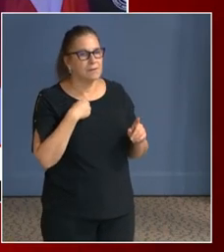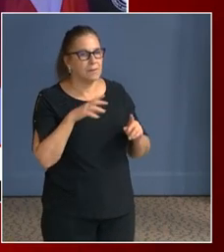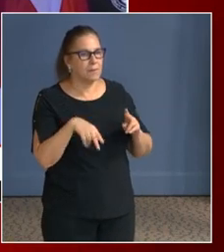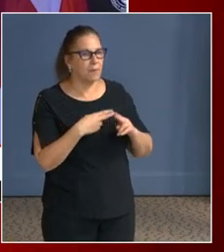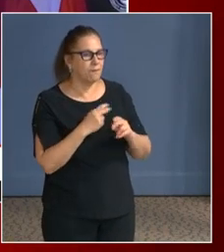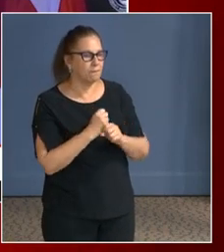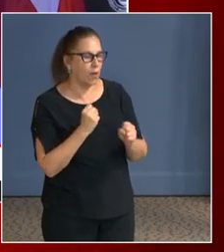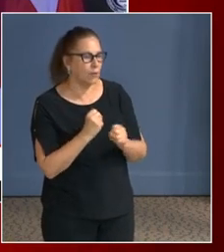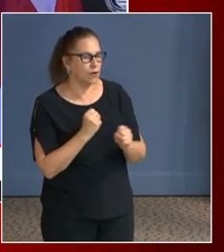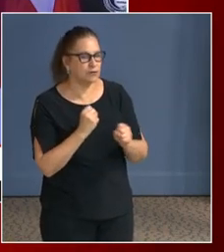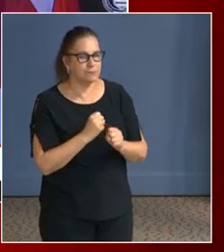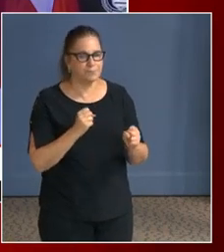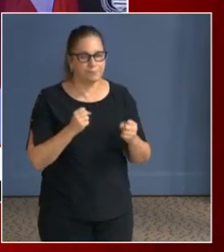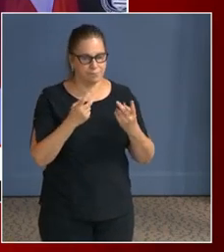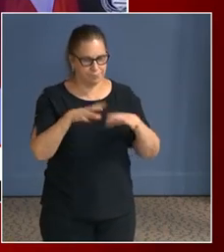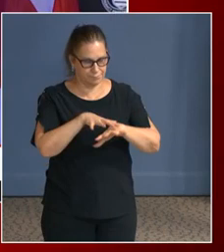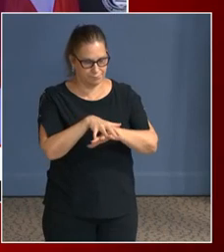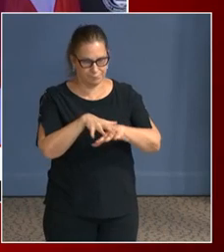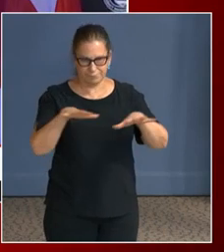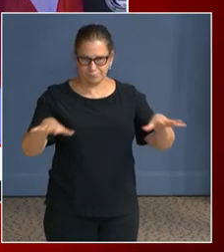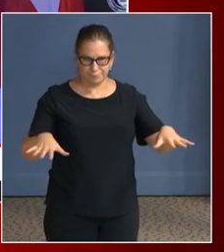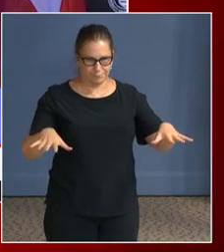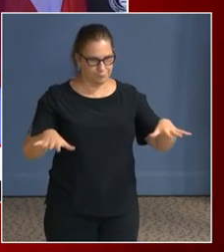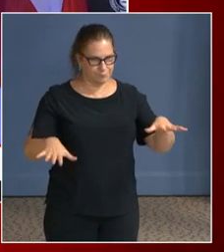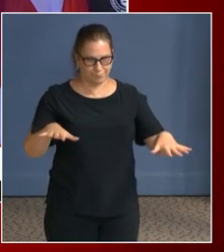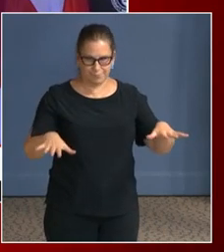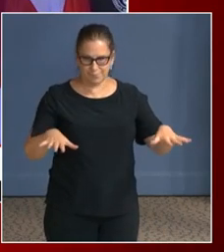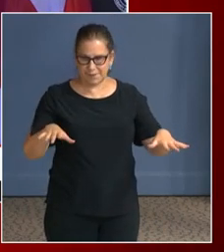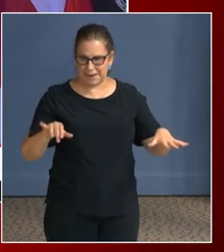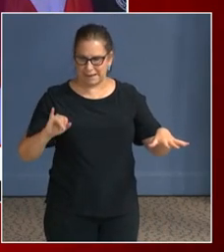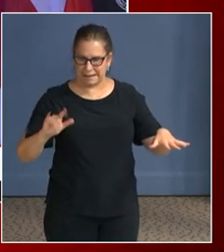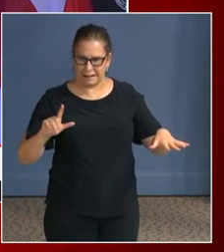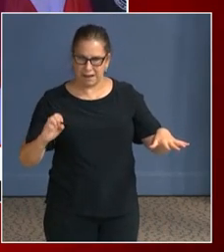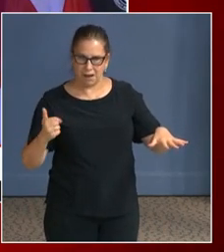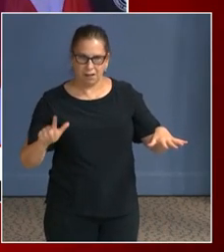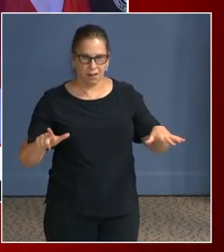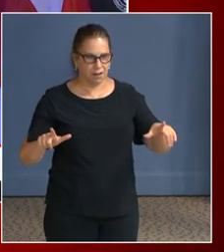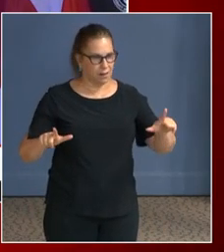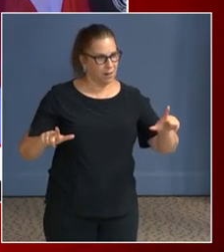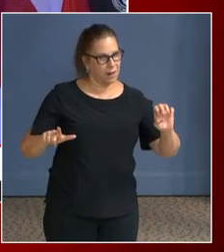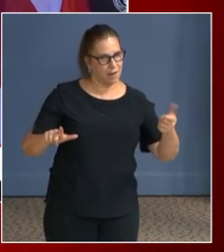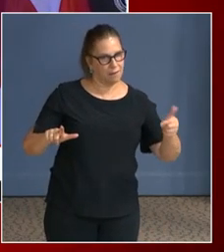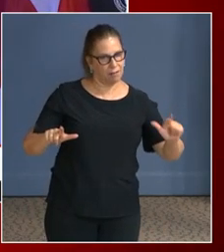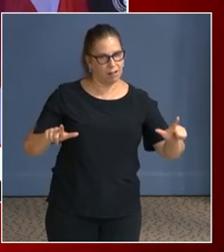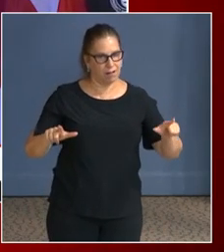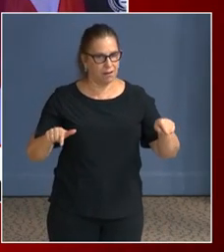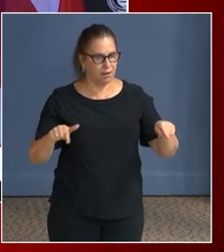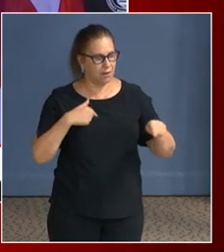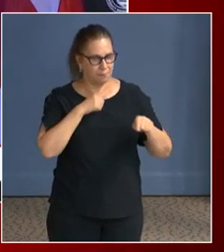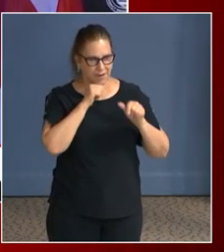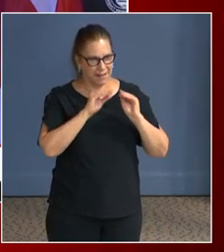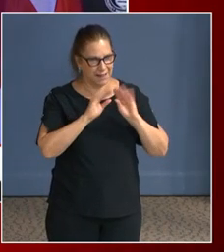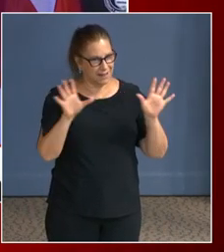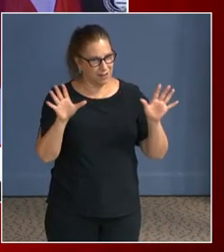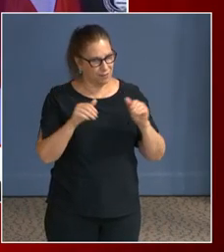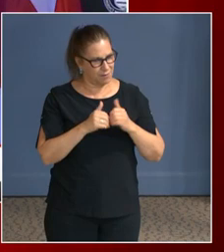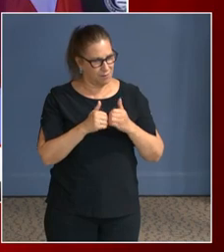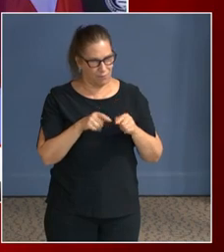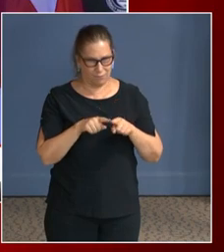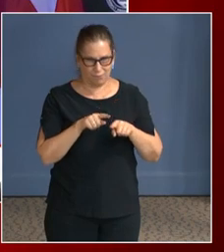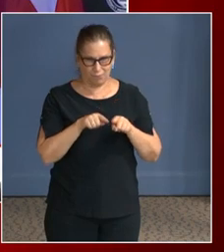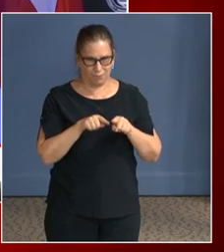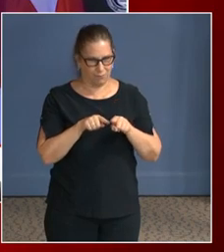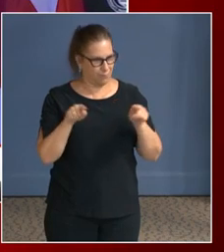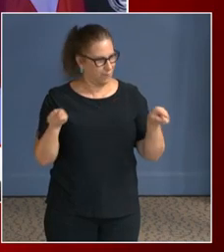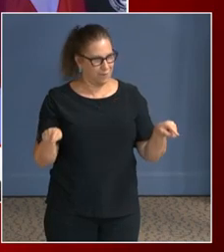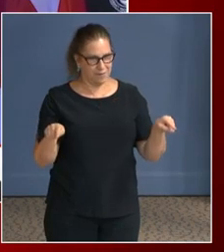didn't ask them to use any fireworks. Okay. If they're gonna Let me use be them, let me be very clear. if they're going to use them, you prefer legal